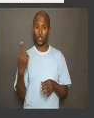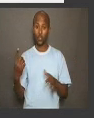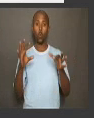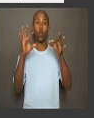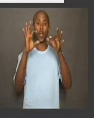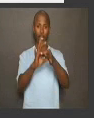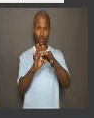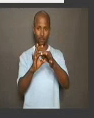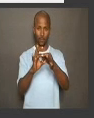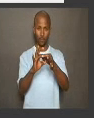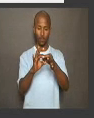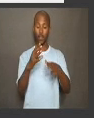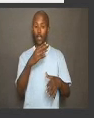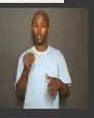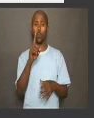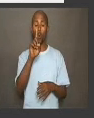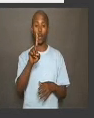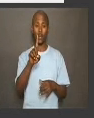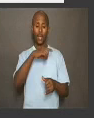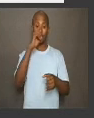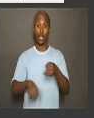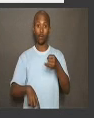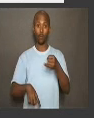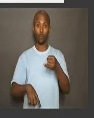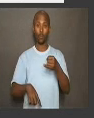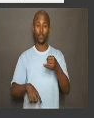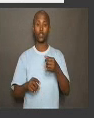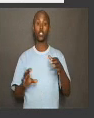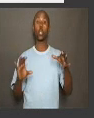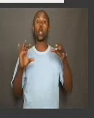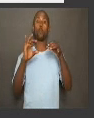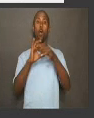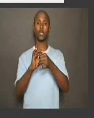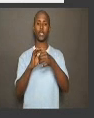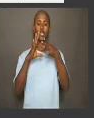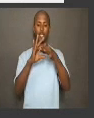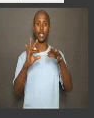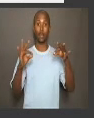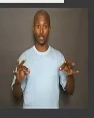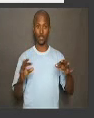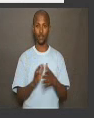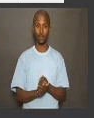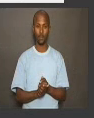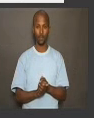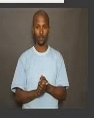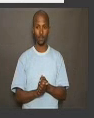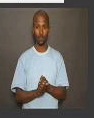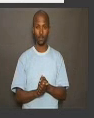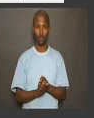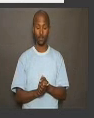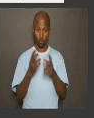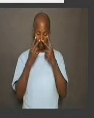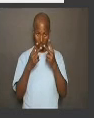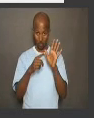connective, and 1 at the end for the compound statement. Does yours